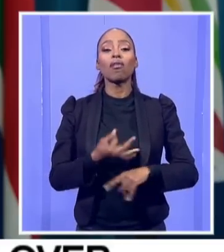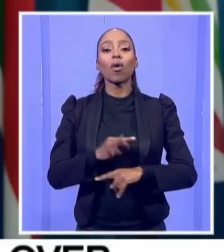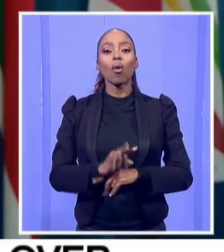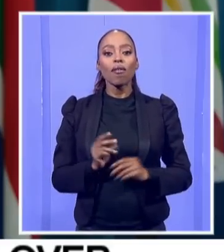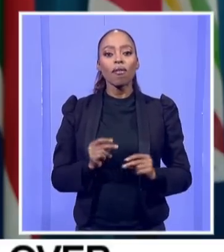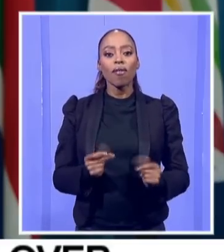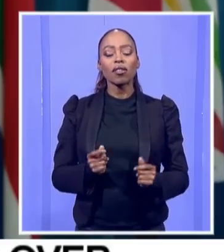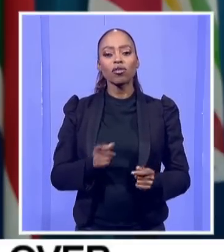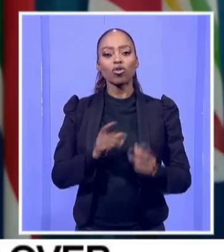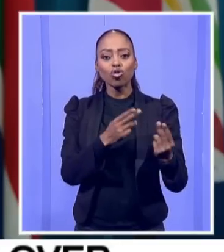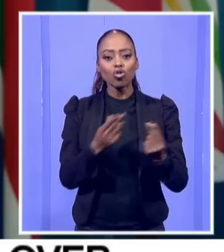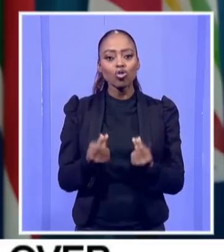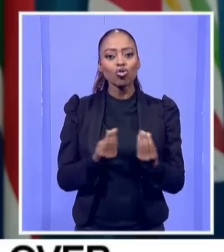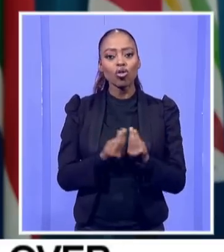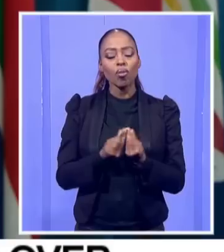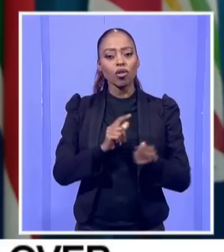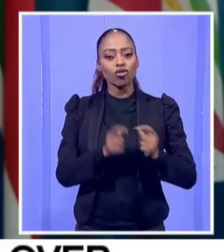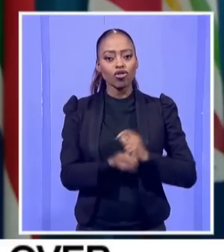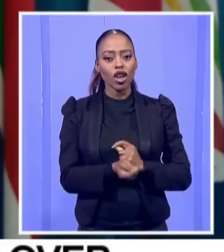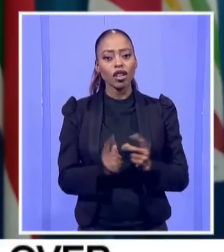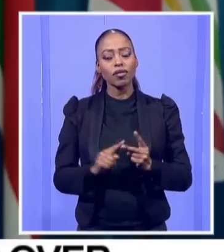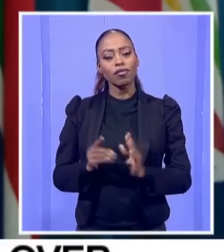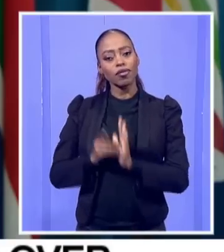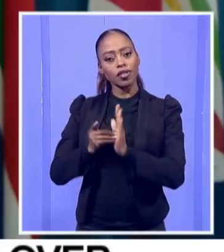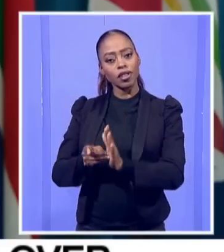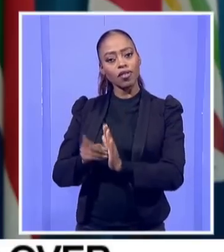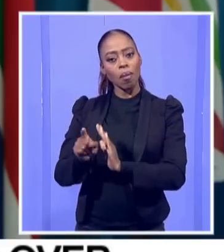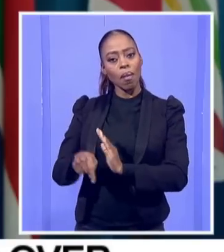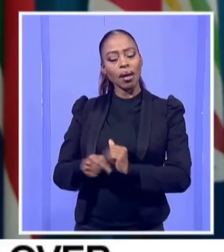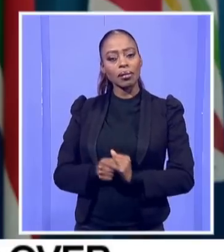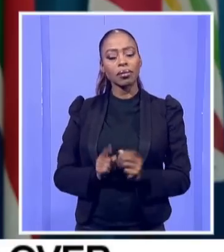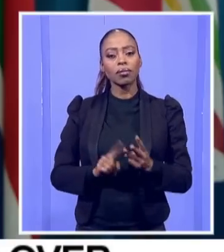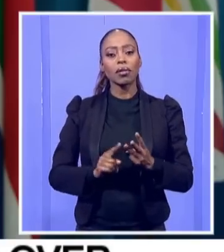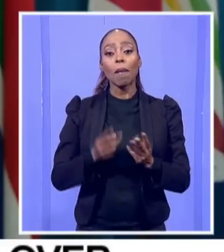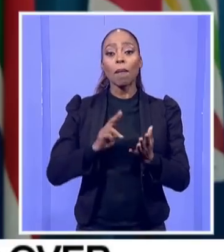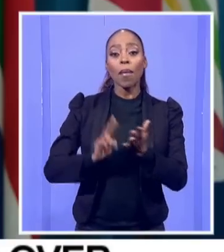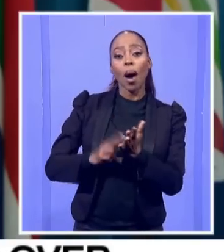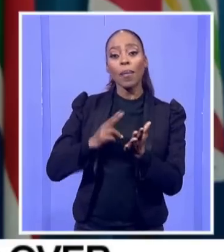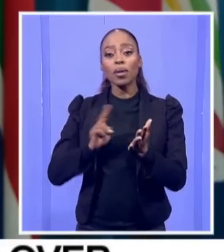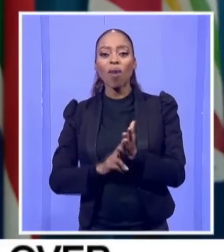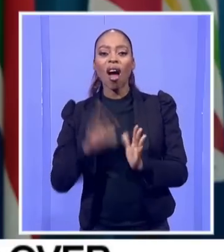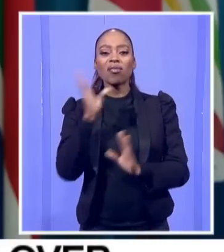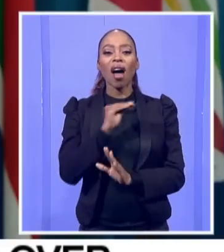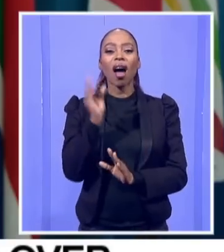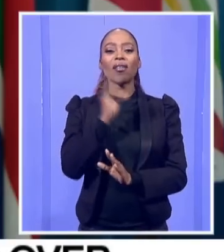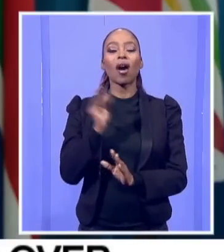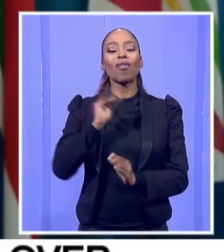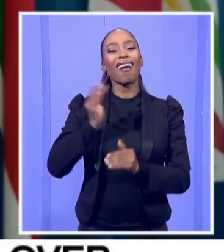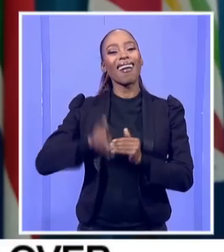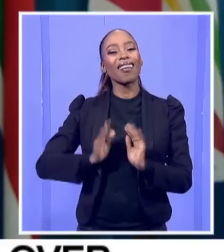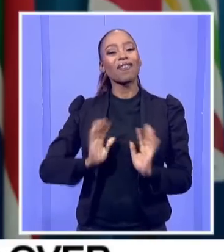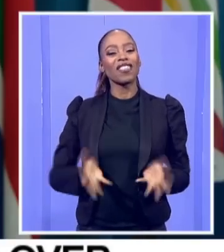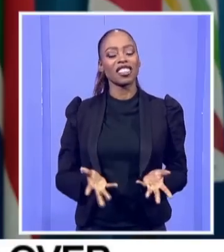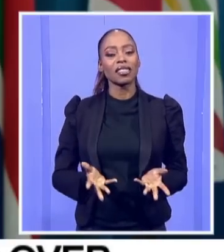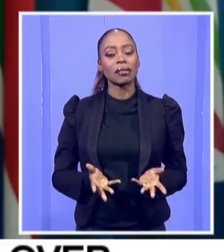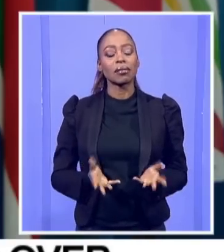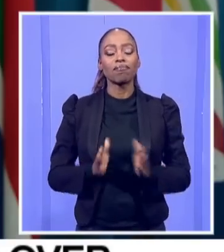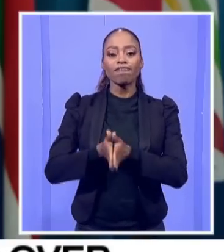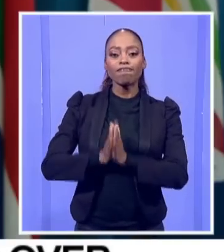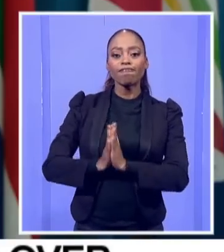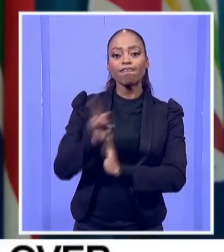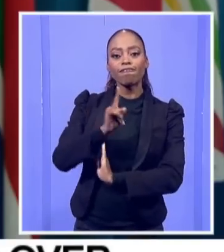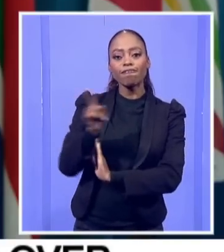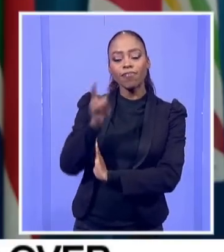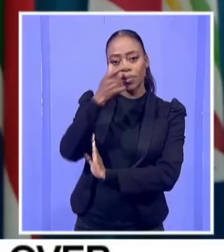action. It's time now for delivery. The time for promises and talk shops is over. We're calling on President